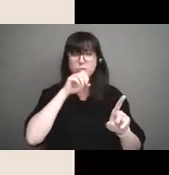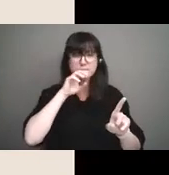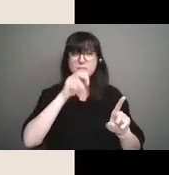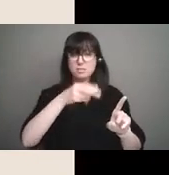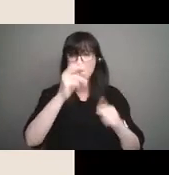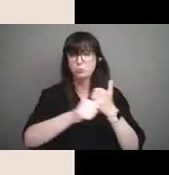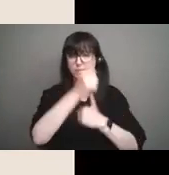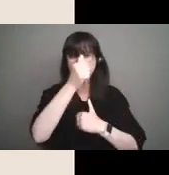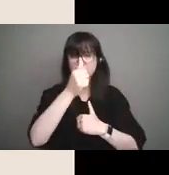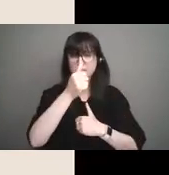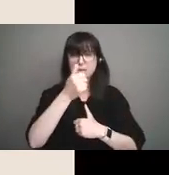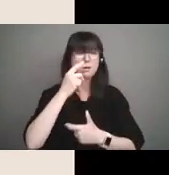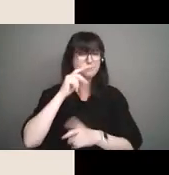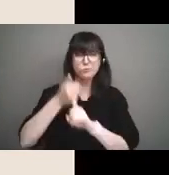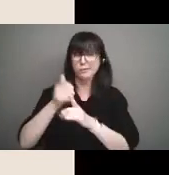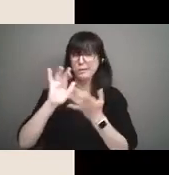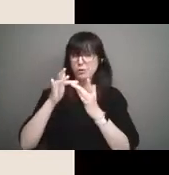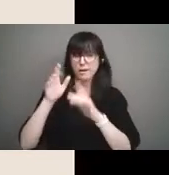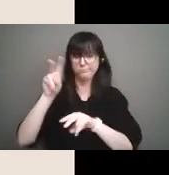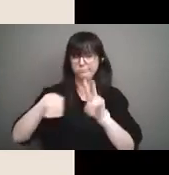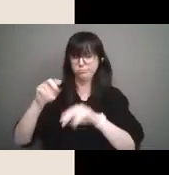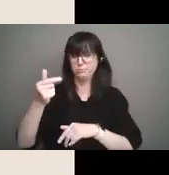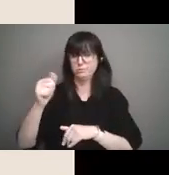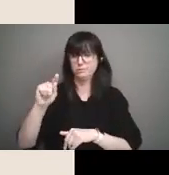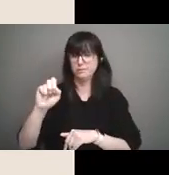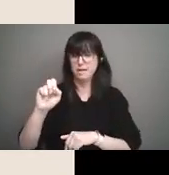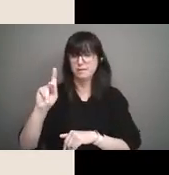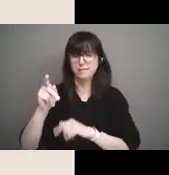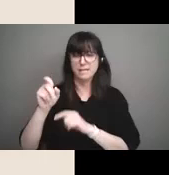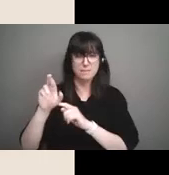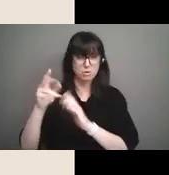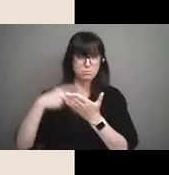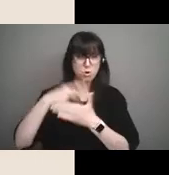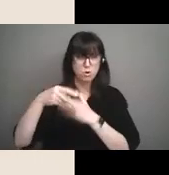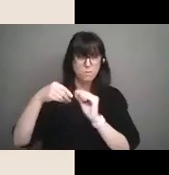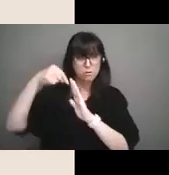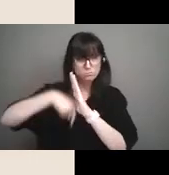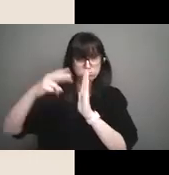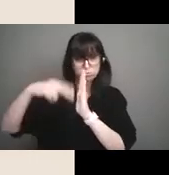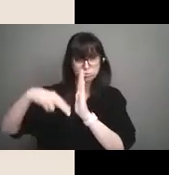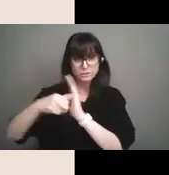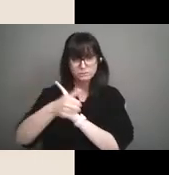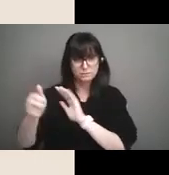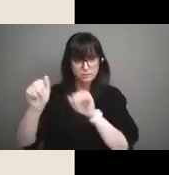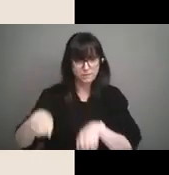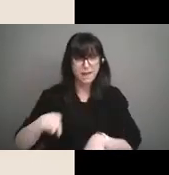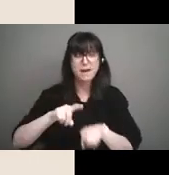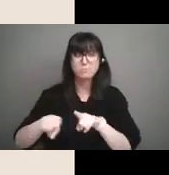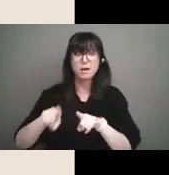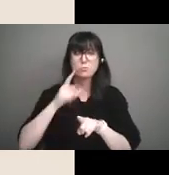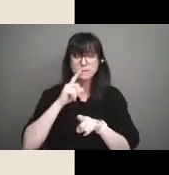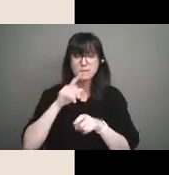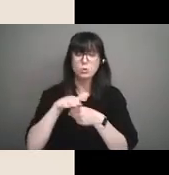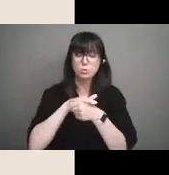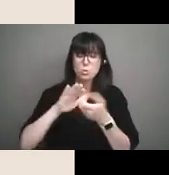look up the Gatekeeper program and find way more than I'm going to be able to share in this short time. But it was around getting local community to identify